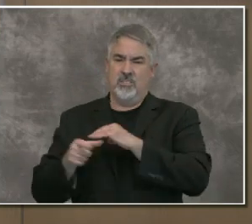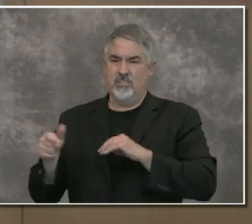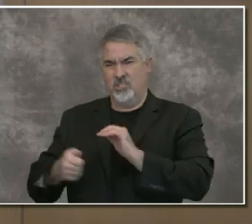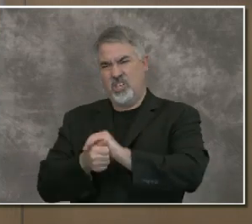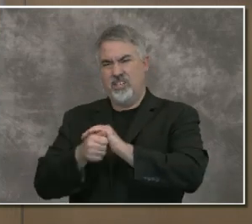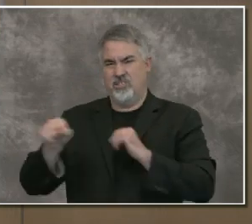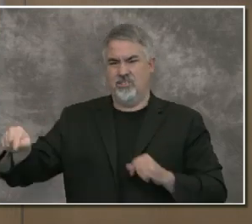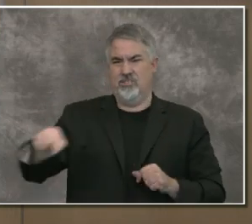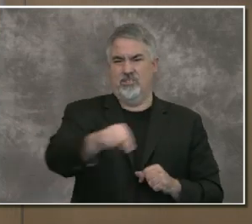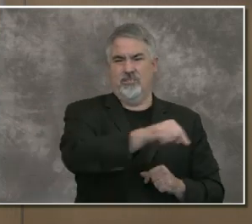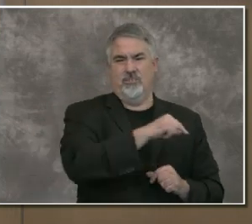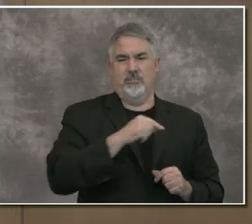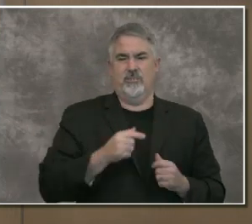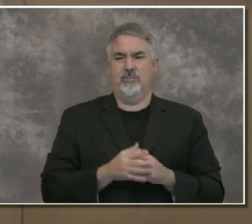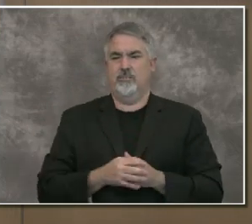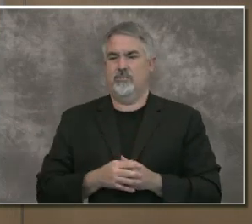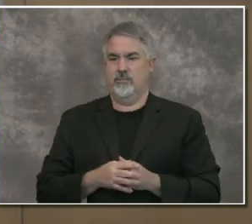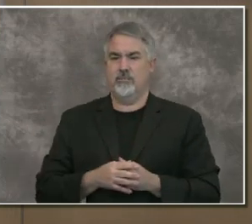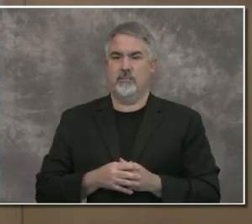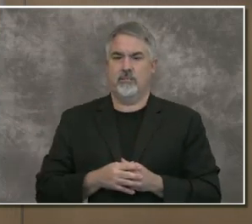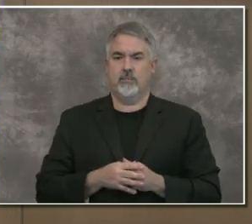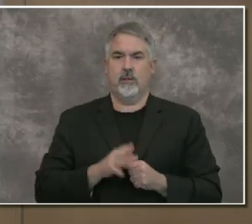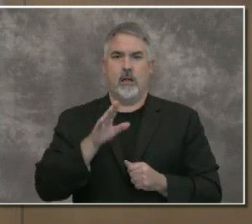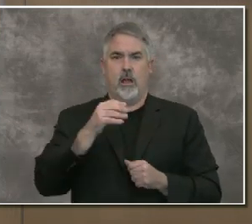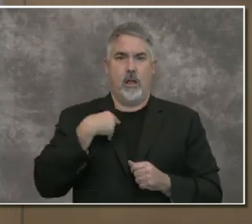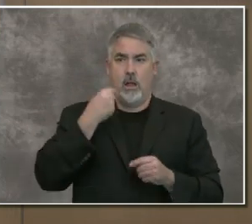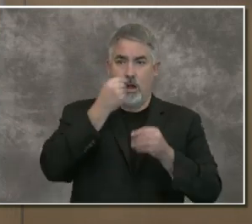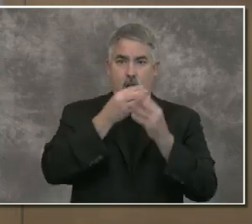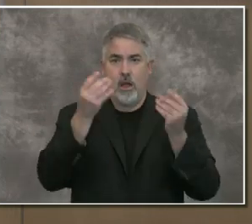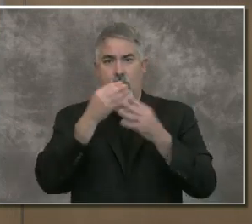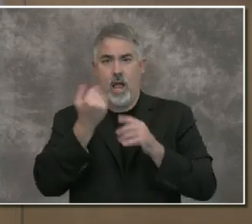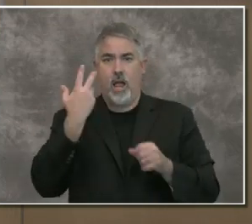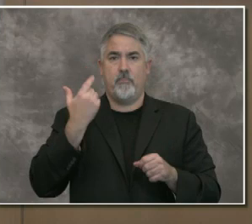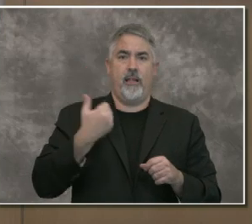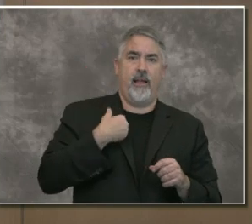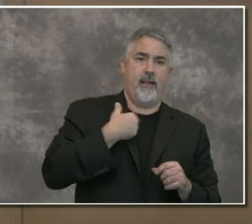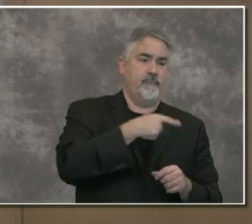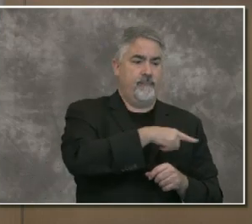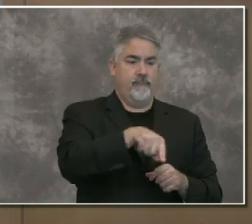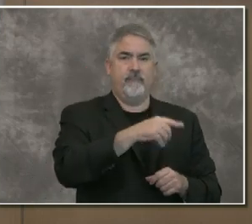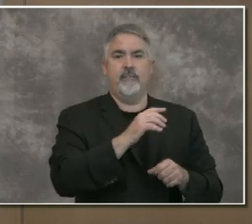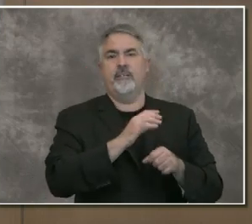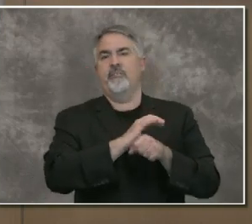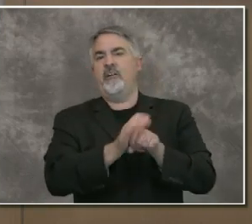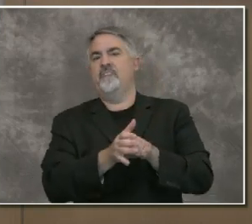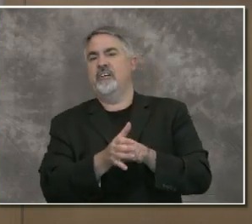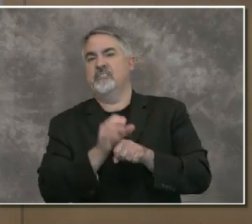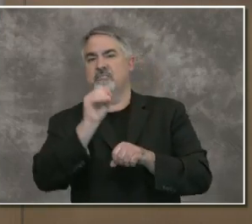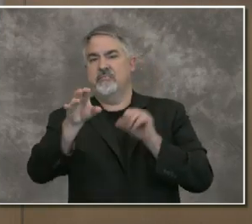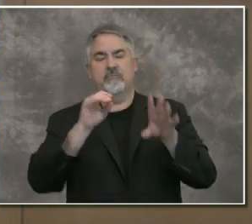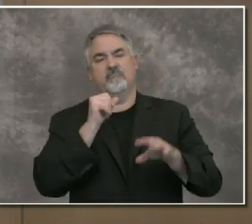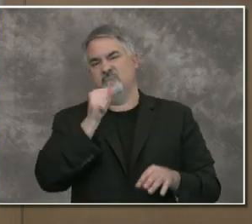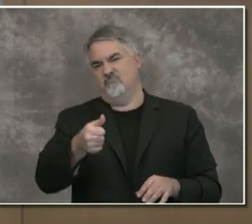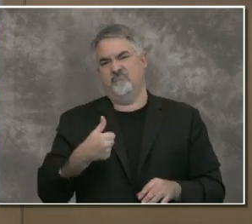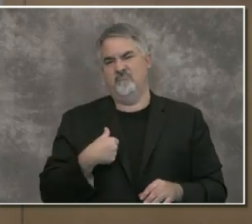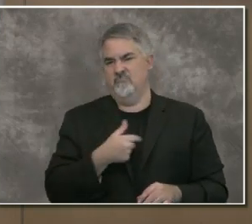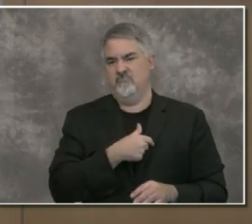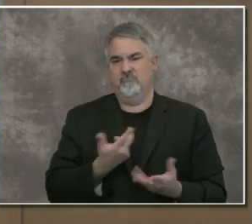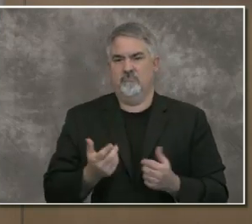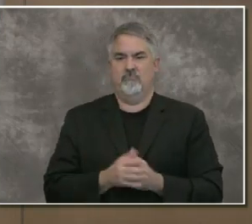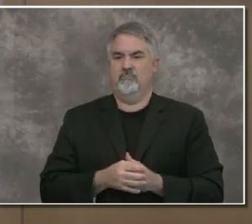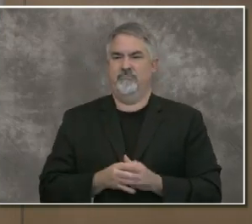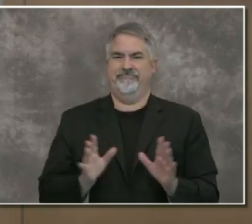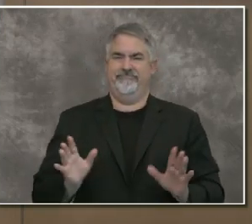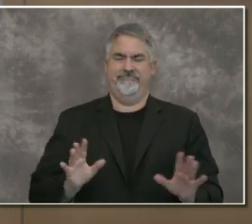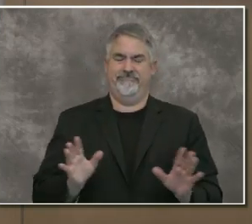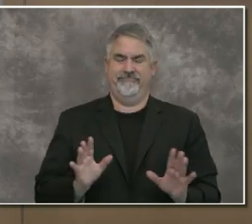breaking out the total number of positives based on someone's status, their housing status. So the efforts we're